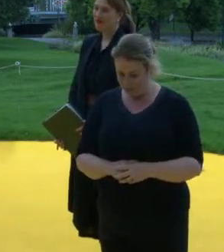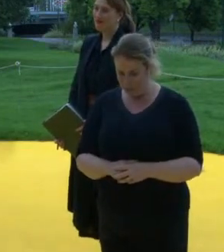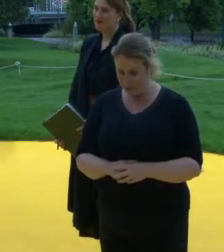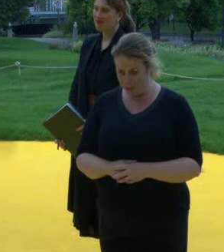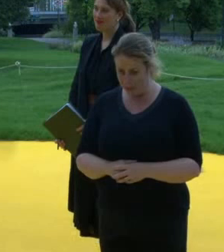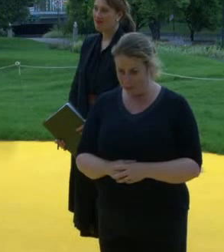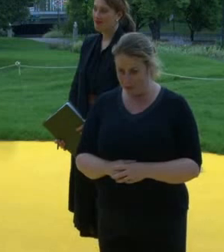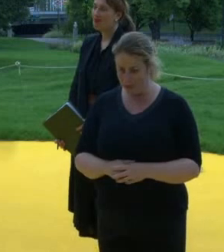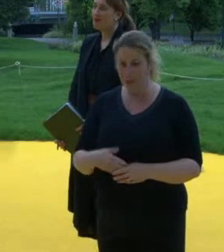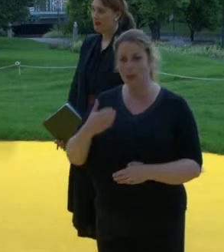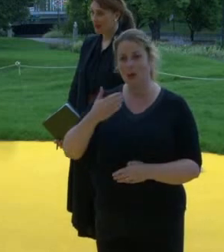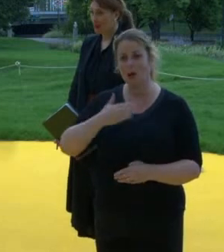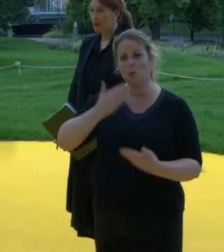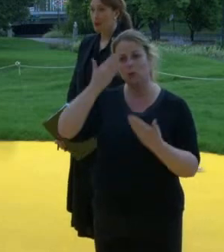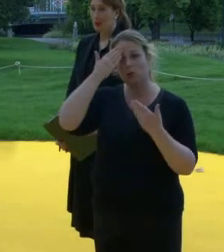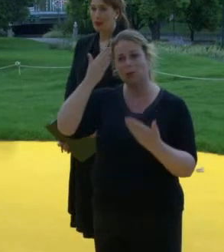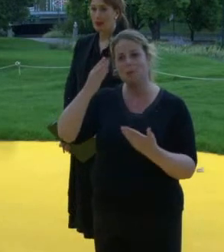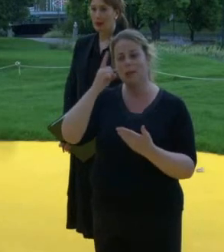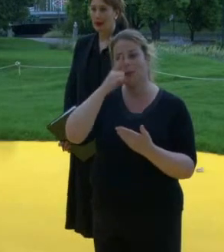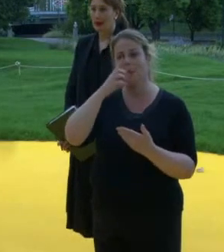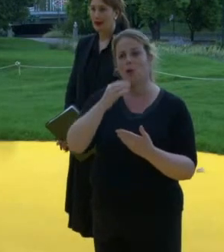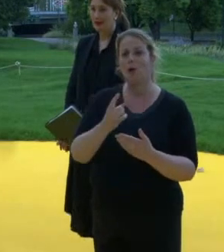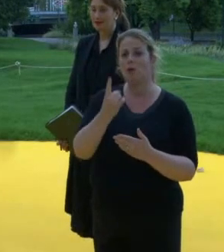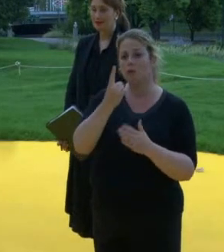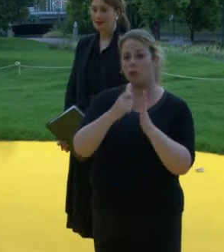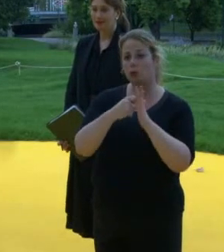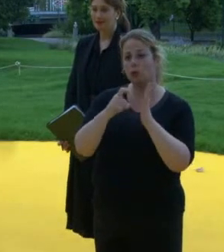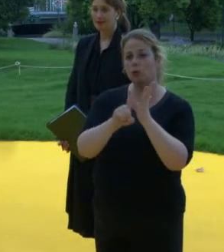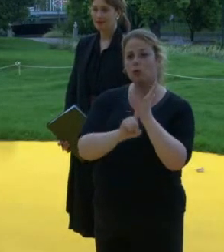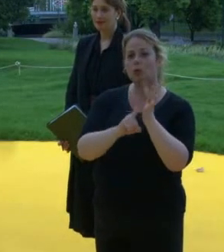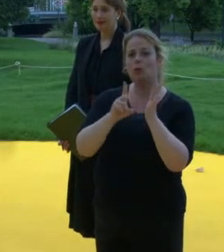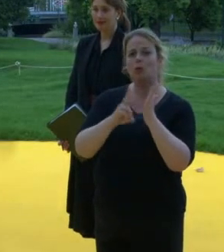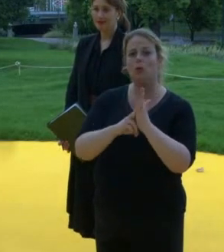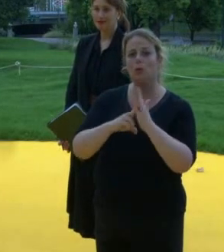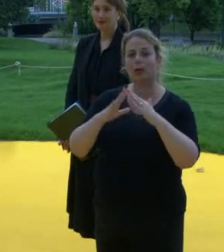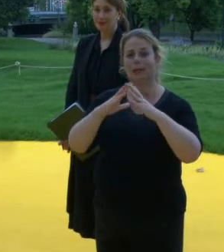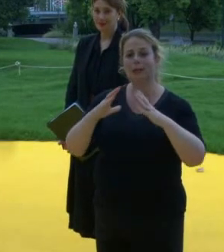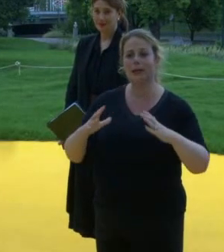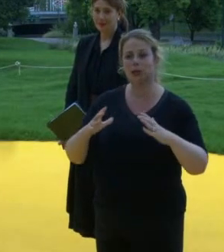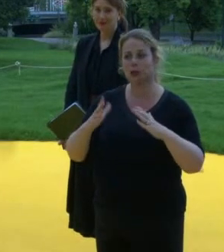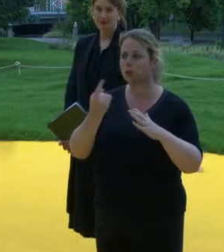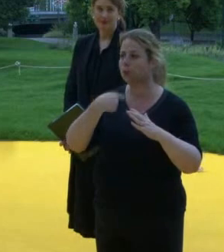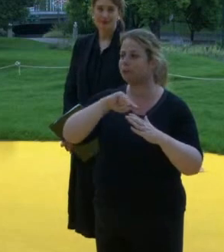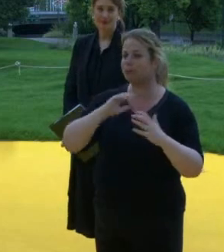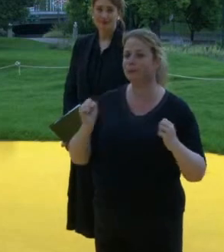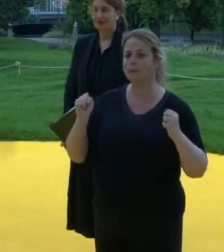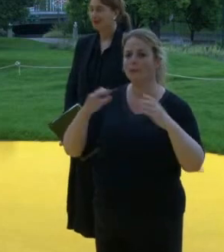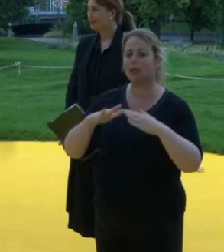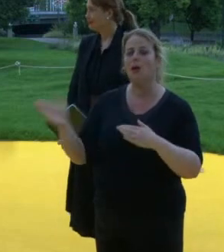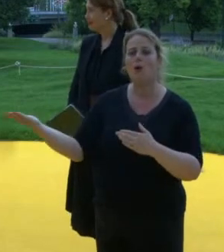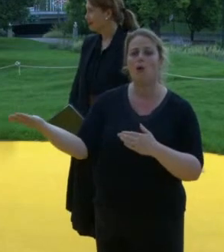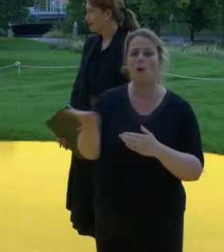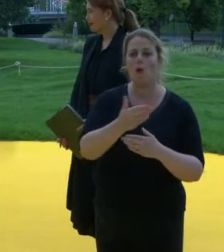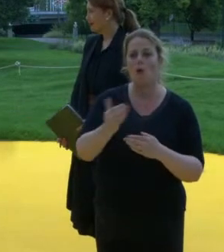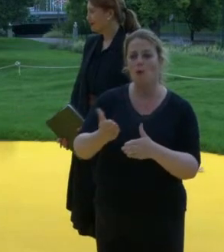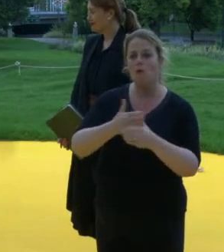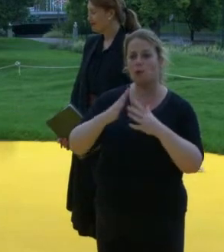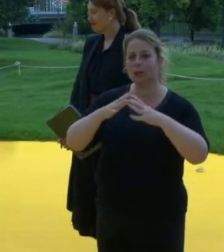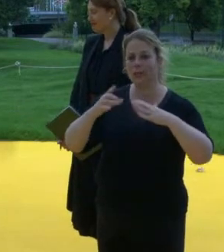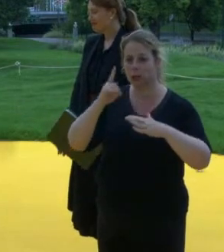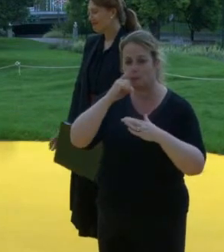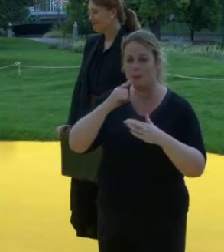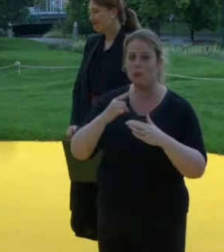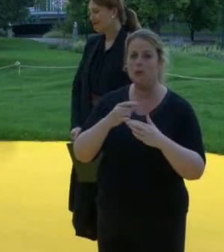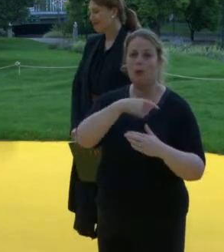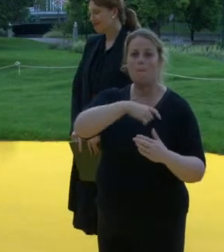I would first like to pay my respects to the peoples of the Kulin Nation on whose lands we are meeting, and to all our First Nations peoples, and to Minister Pearson,